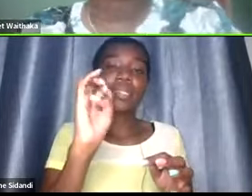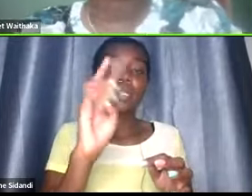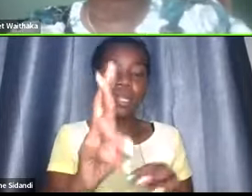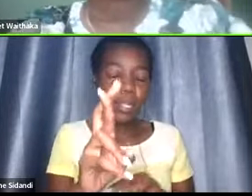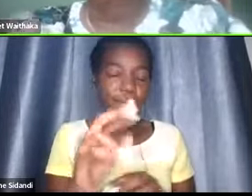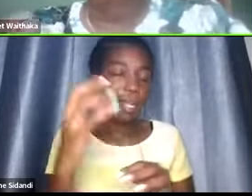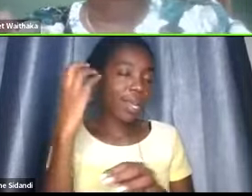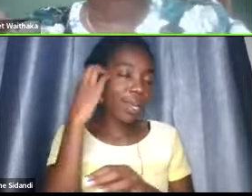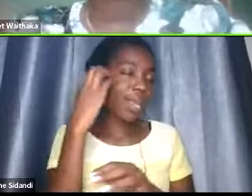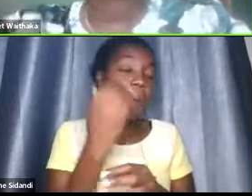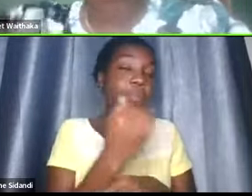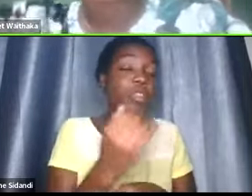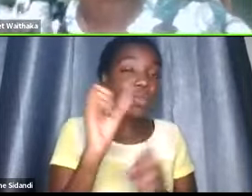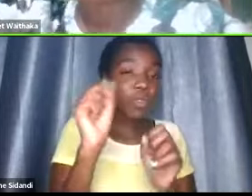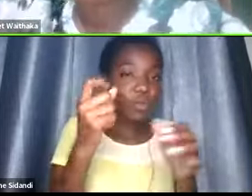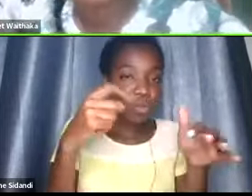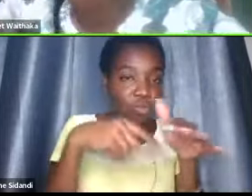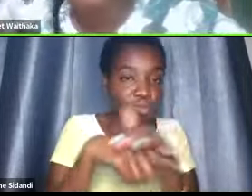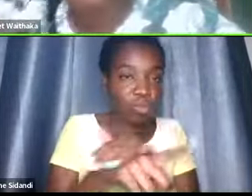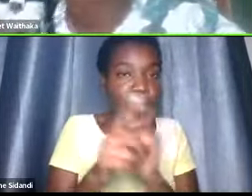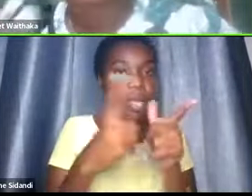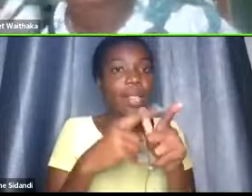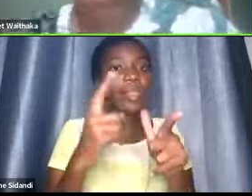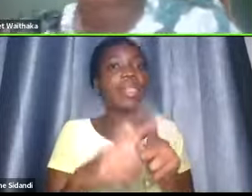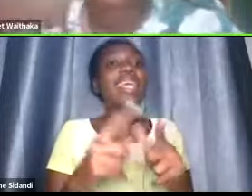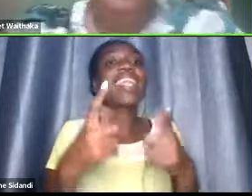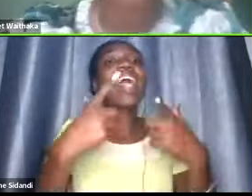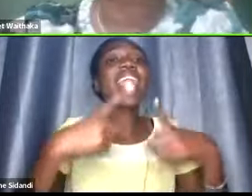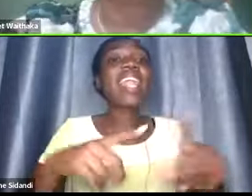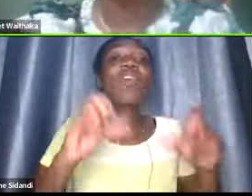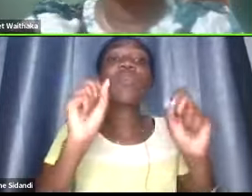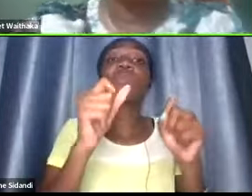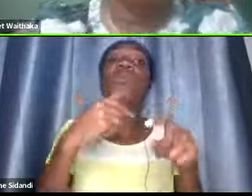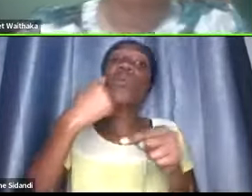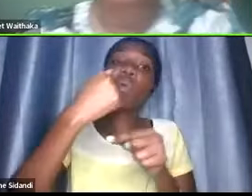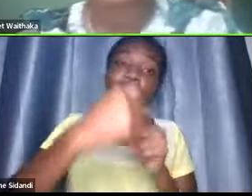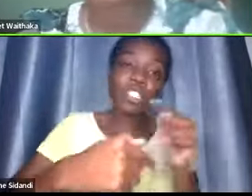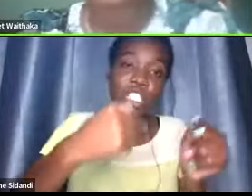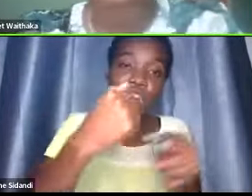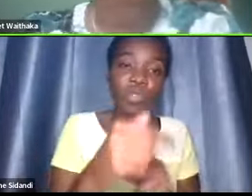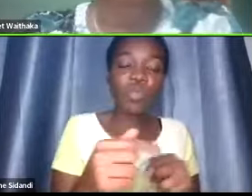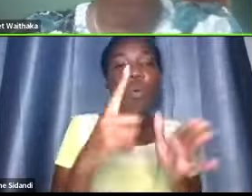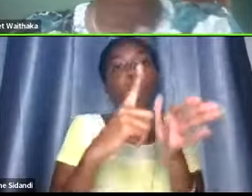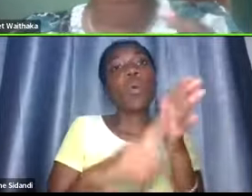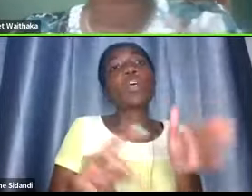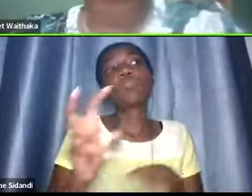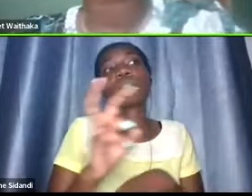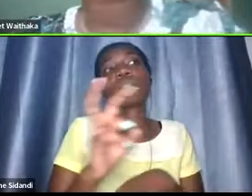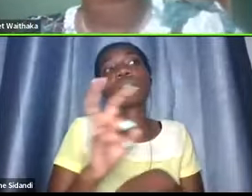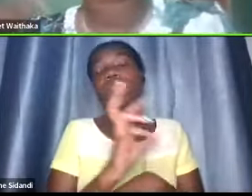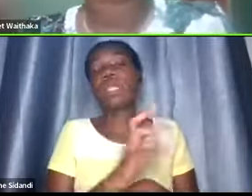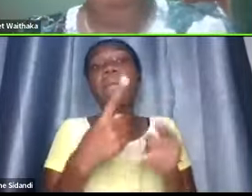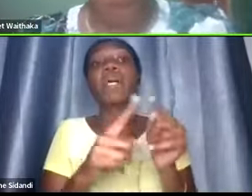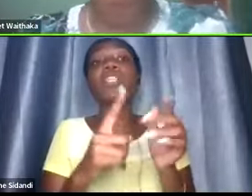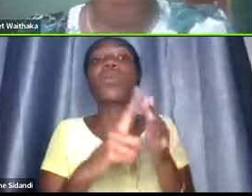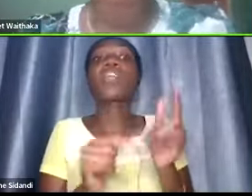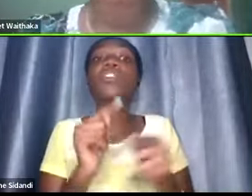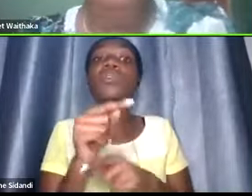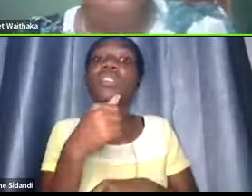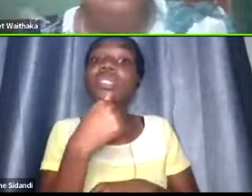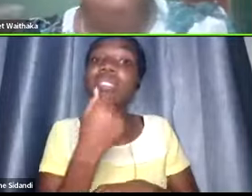can go into a career that will actually enable them to still continue with now what they are looking at. But what you're saying is that